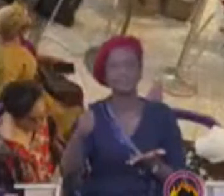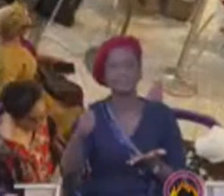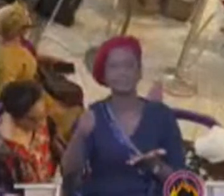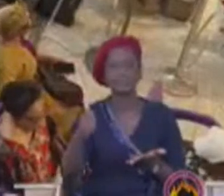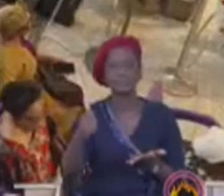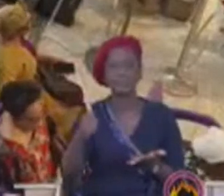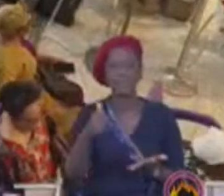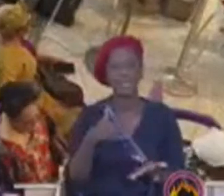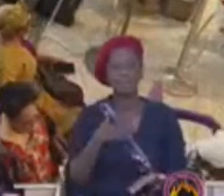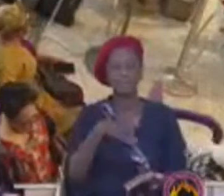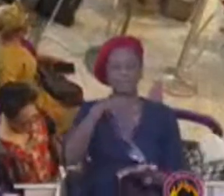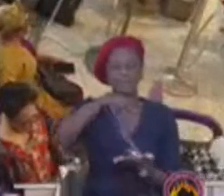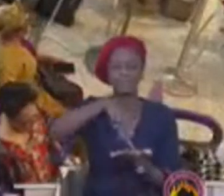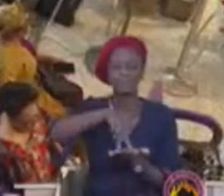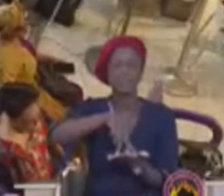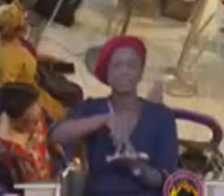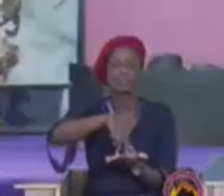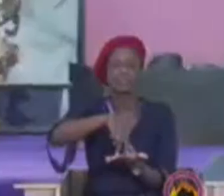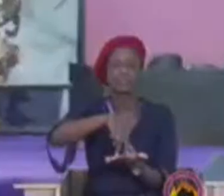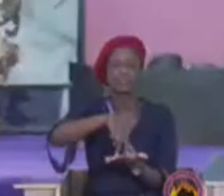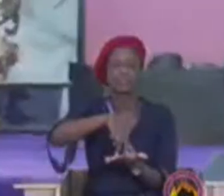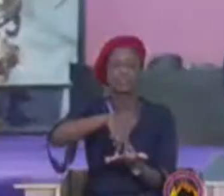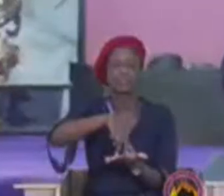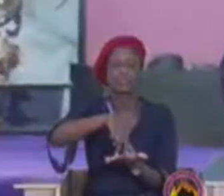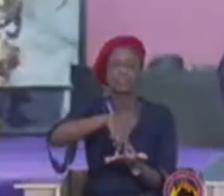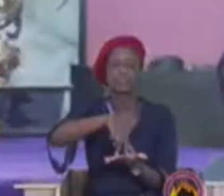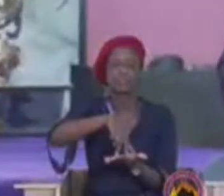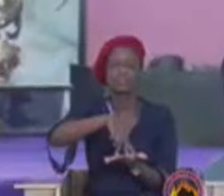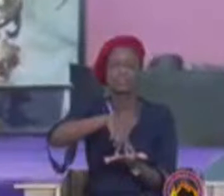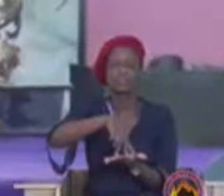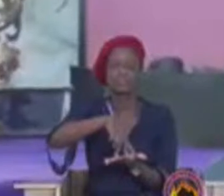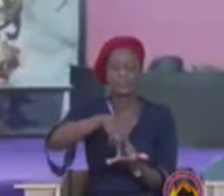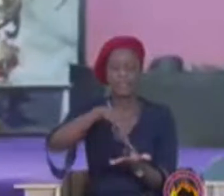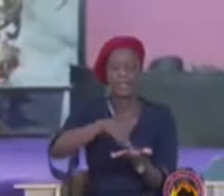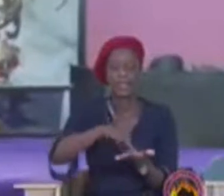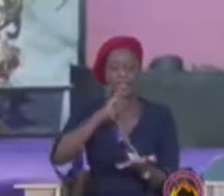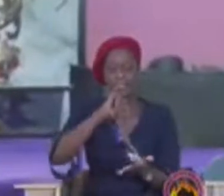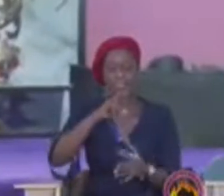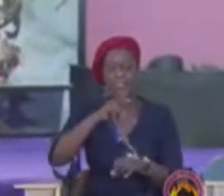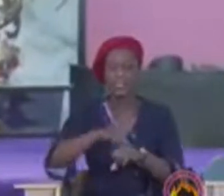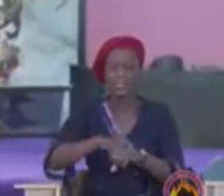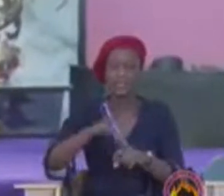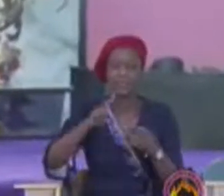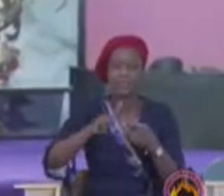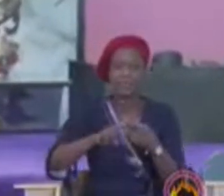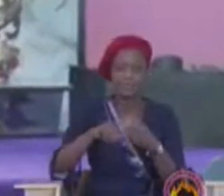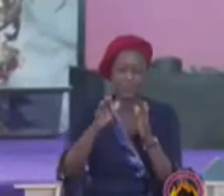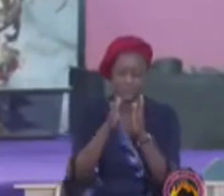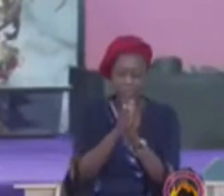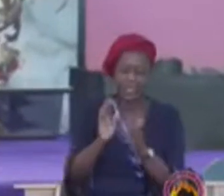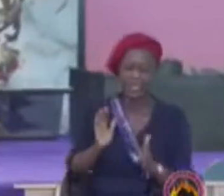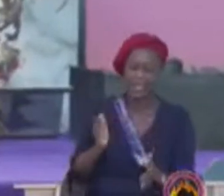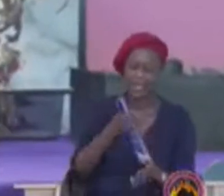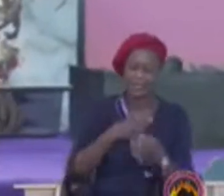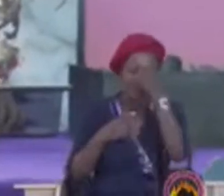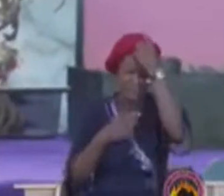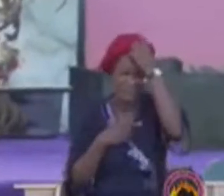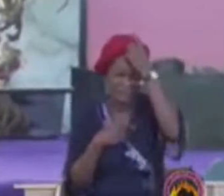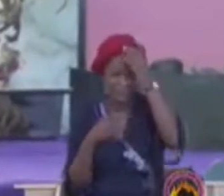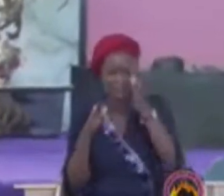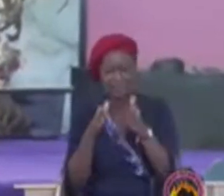Please, let's rise up on our feet. It's time to fire our anti-infirmity missiles.